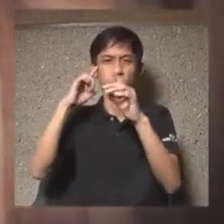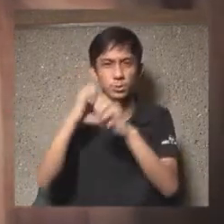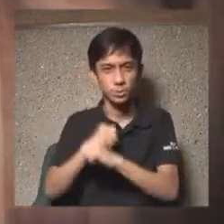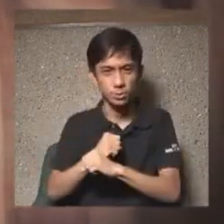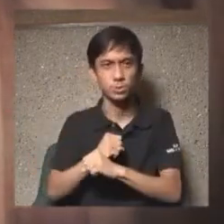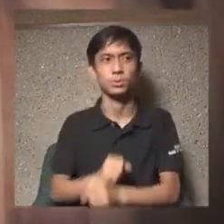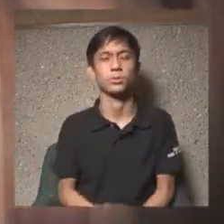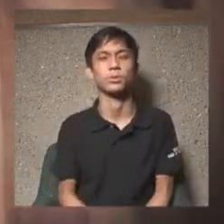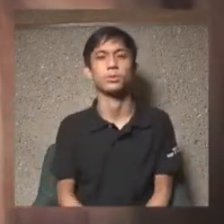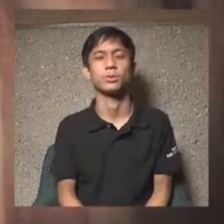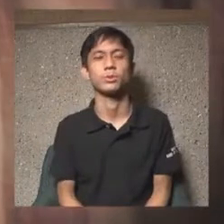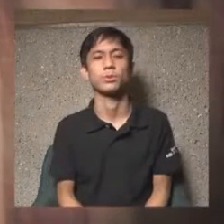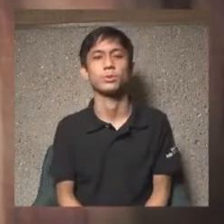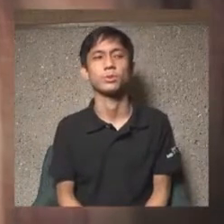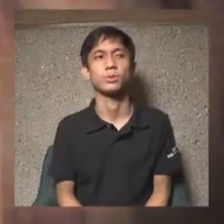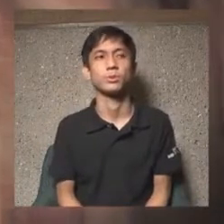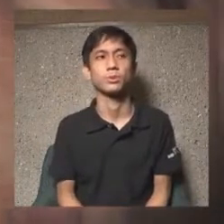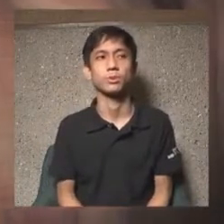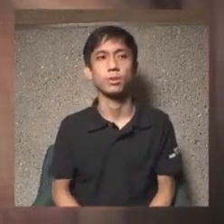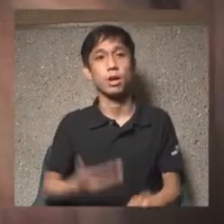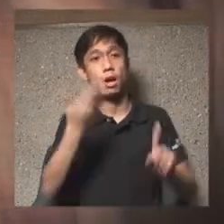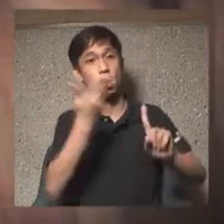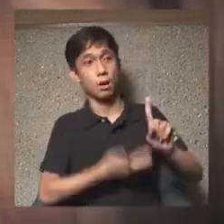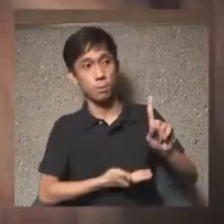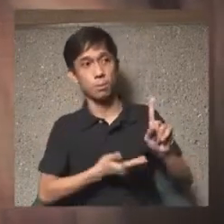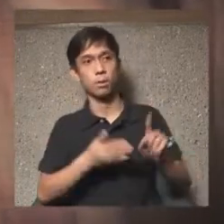when someone taps out.